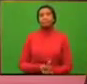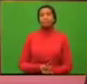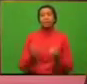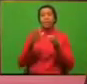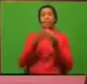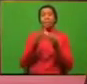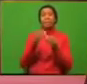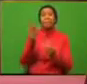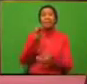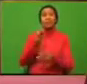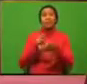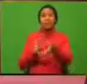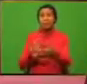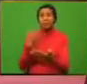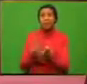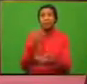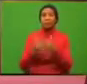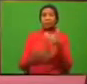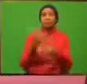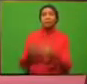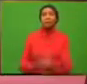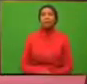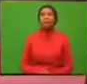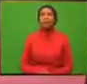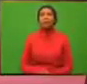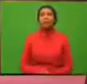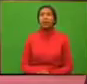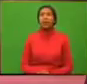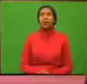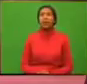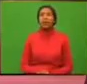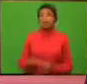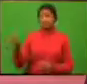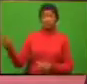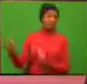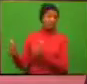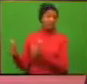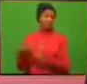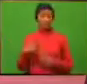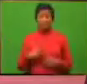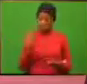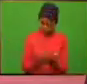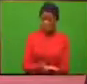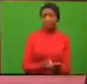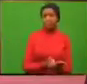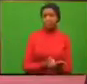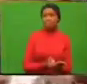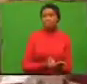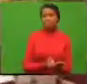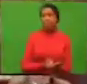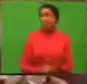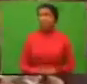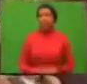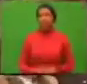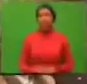Honourable Stan Nason, you can proceed. He may be ready, but I'm able.